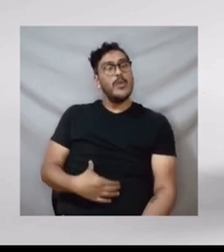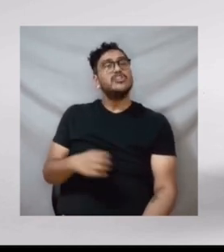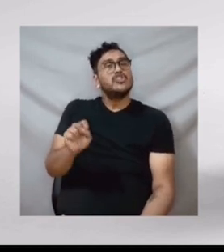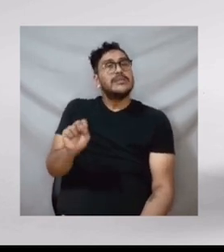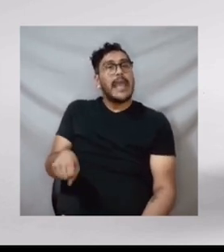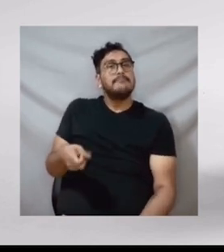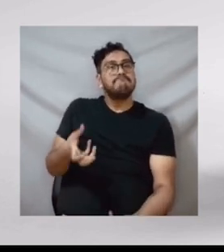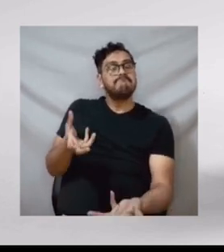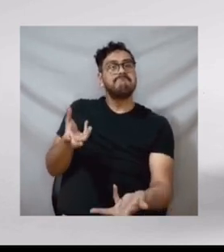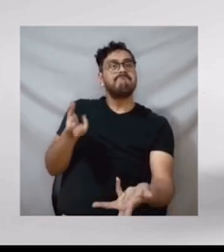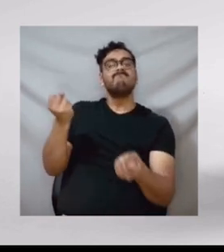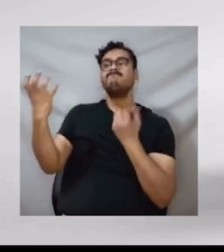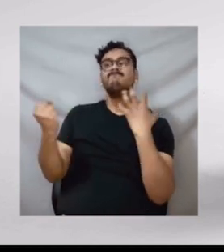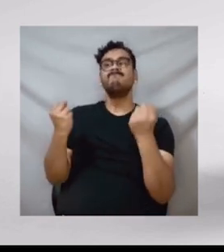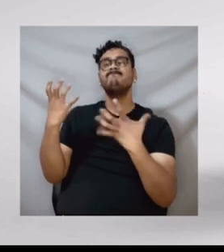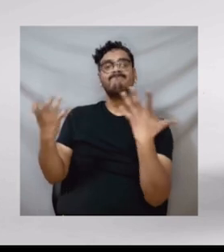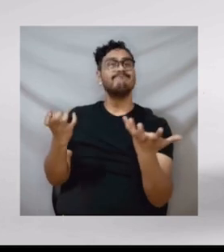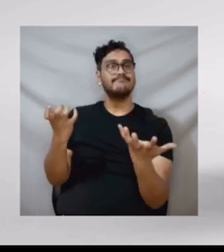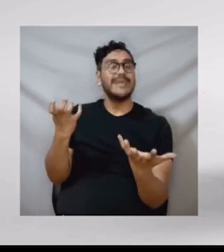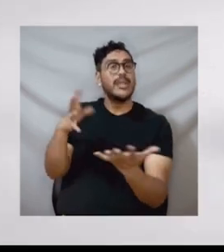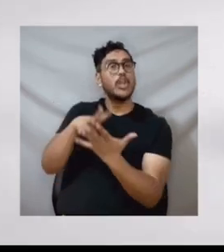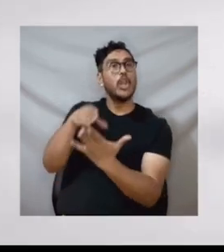been able to communicate and find that out on my own.